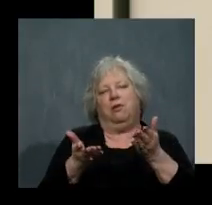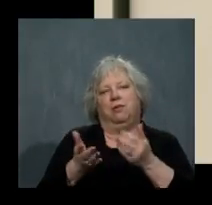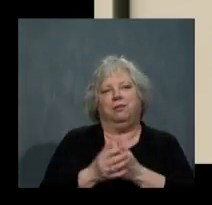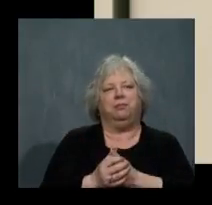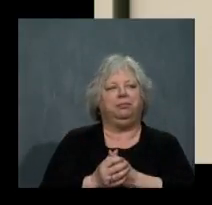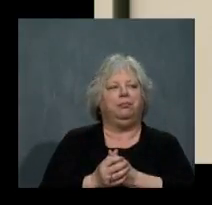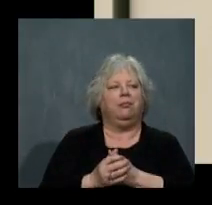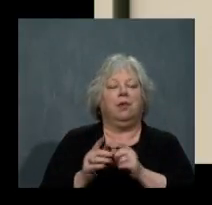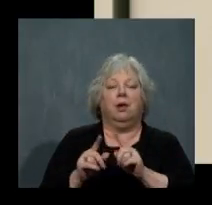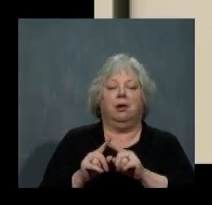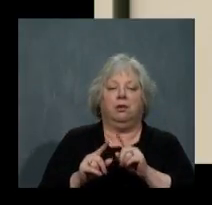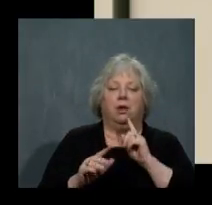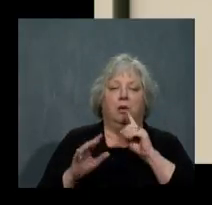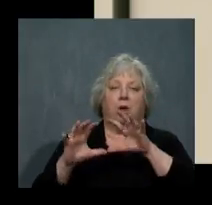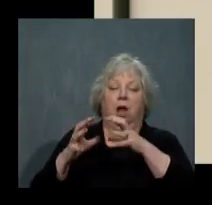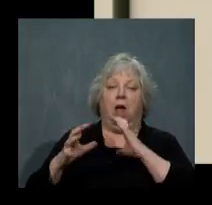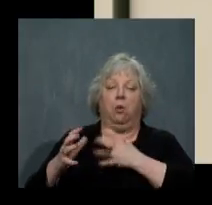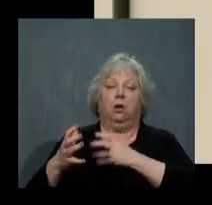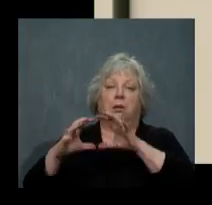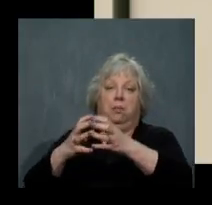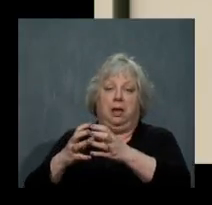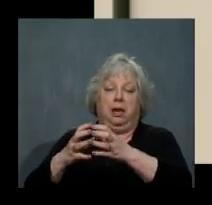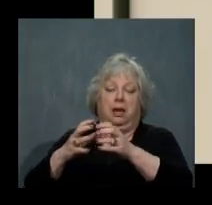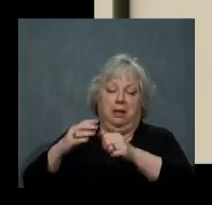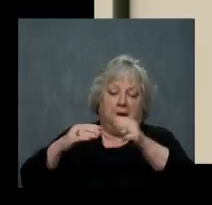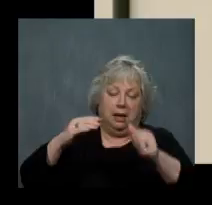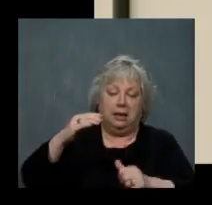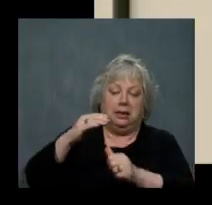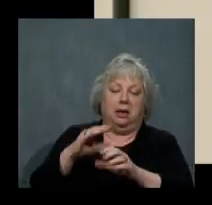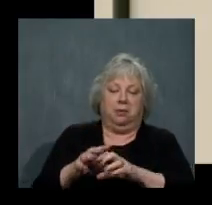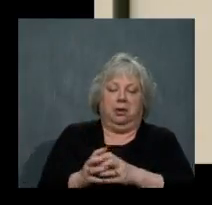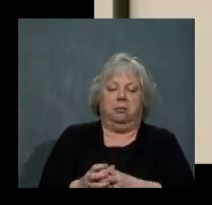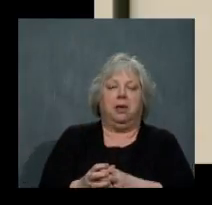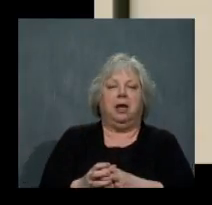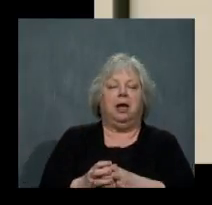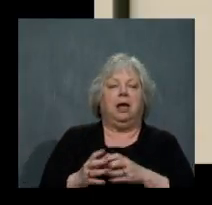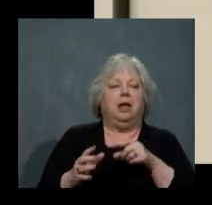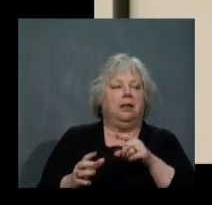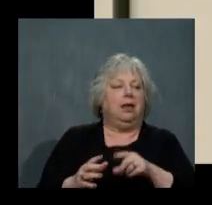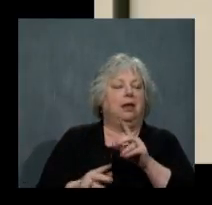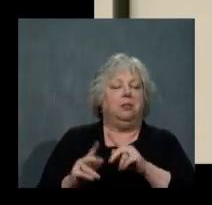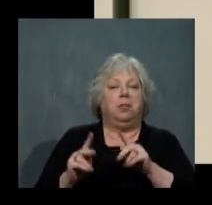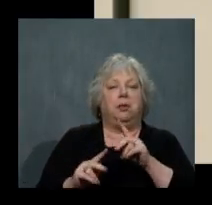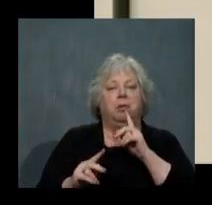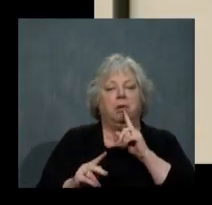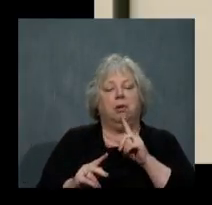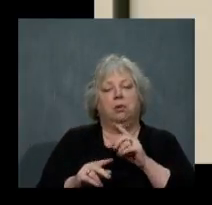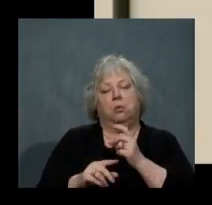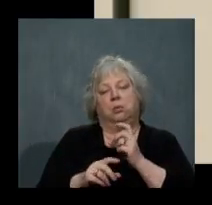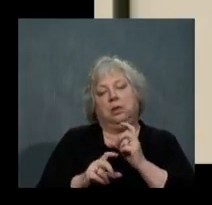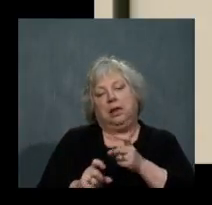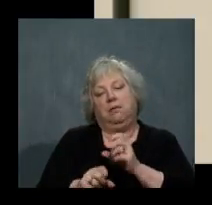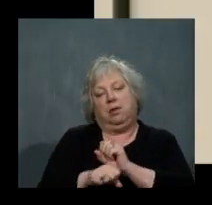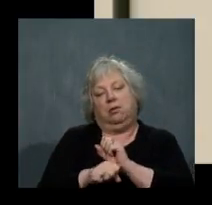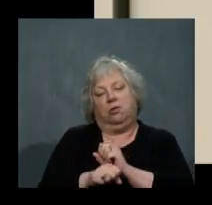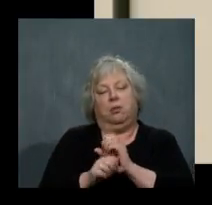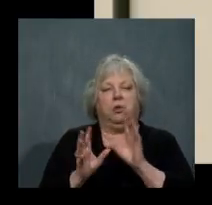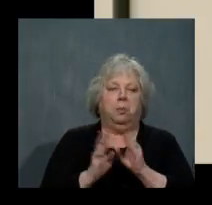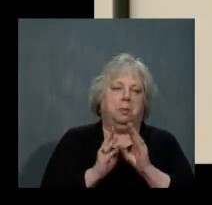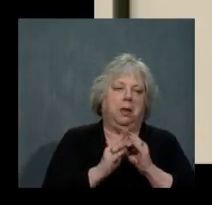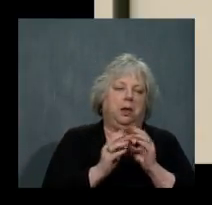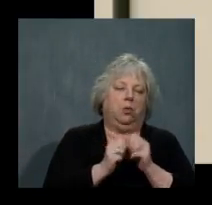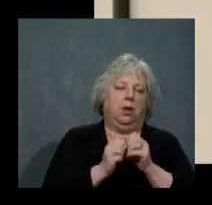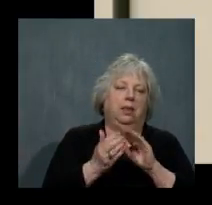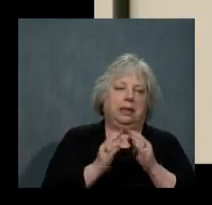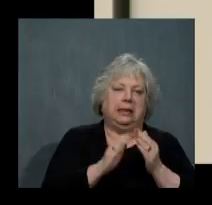We also set up a subcommittee of a larger group, and these people were tasked with meeting with the city, the